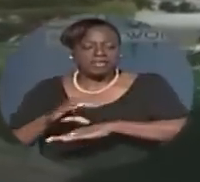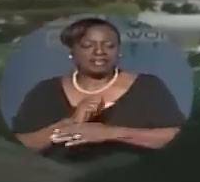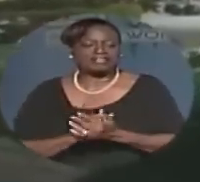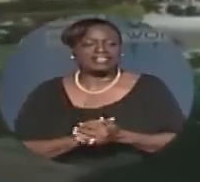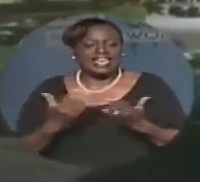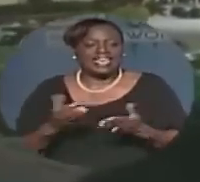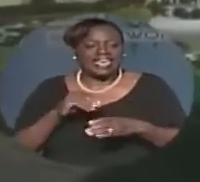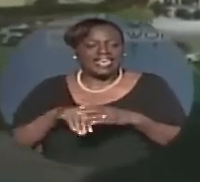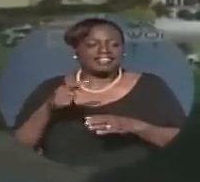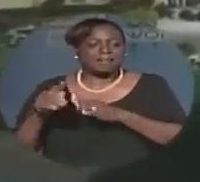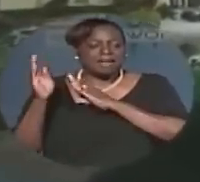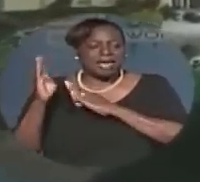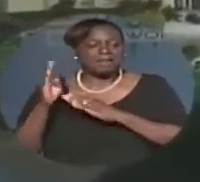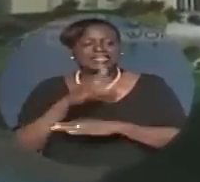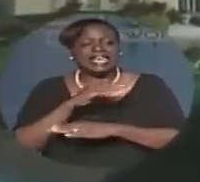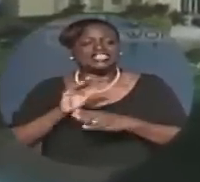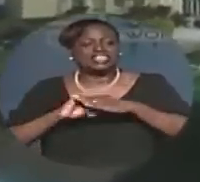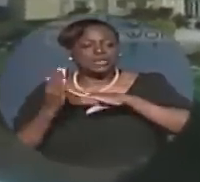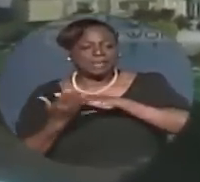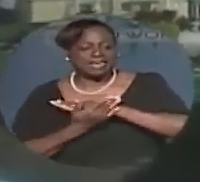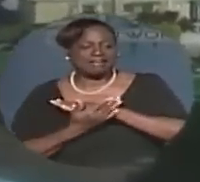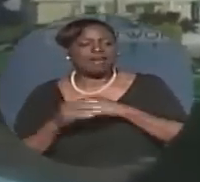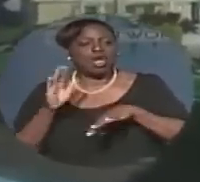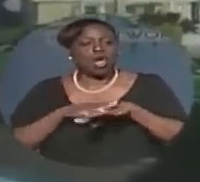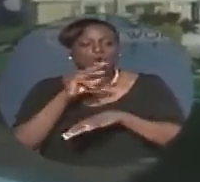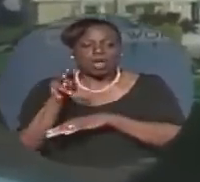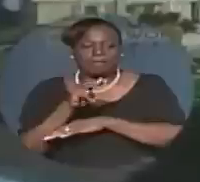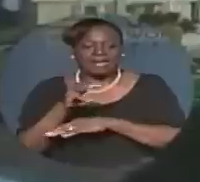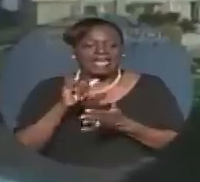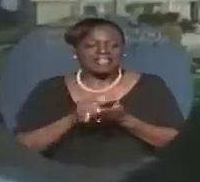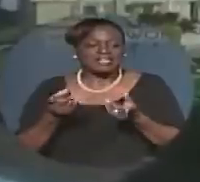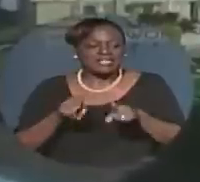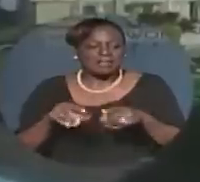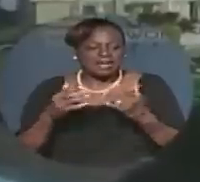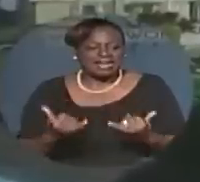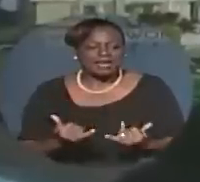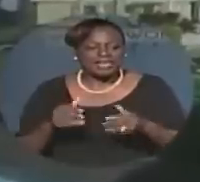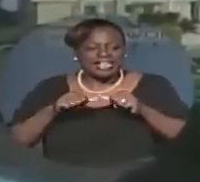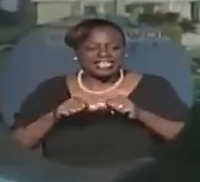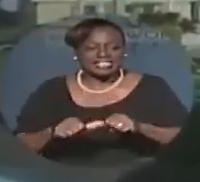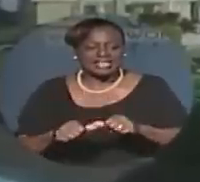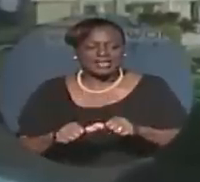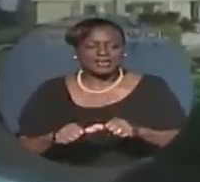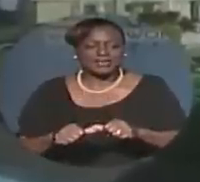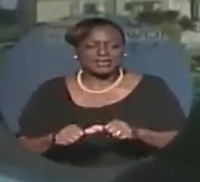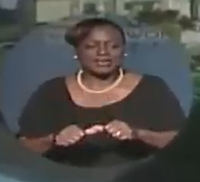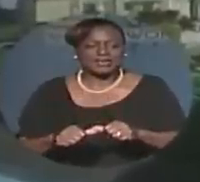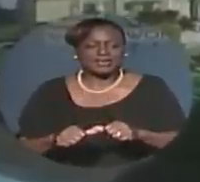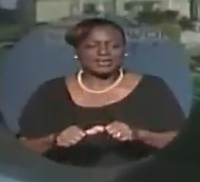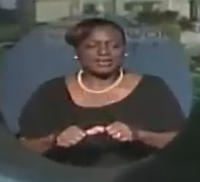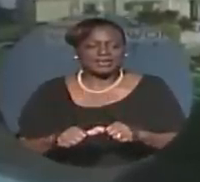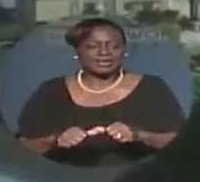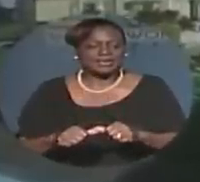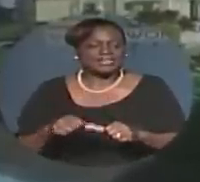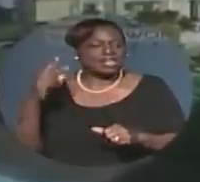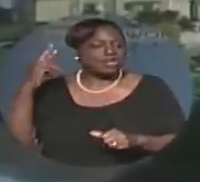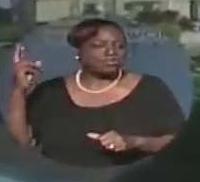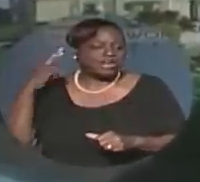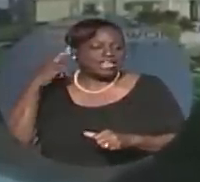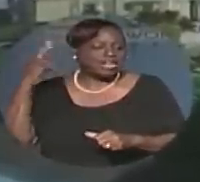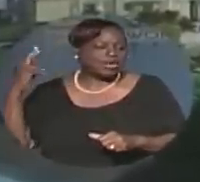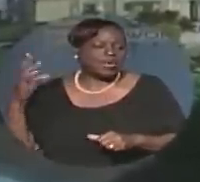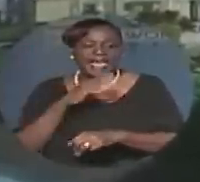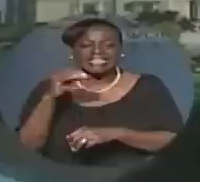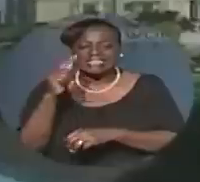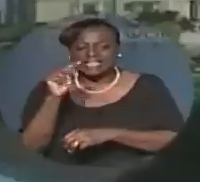the Bahamas, and on Monday evening to Jamaica. That's what's happening now. Of course, you can continue to tune in to the ZNS television and radio network. We will